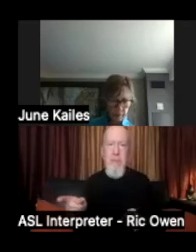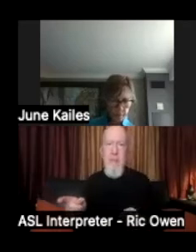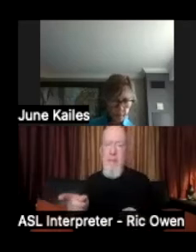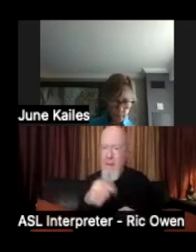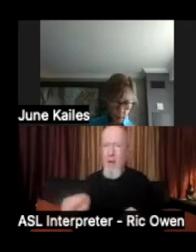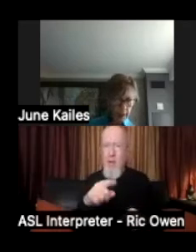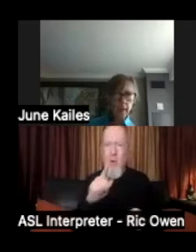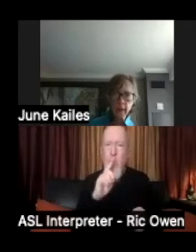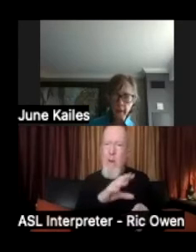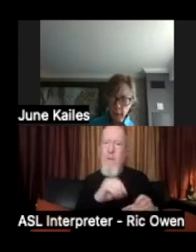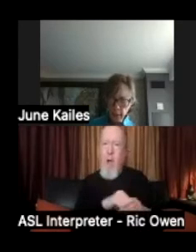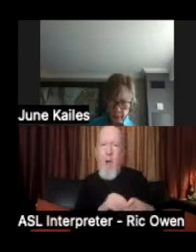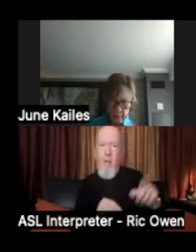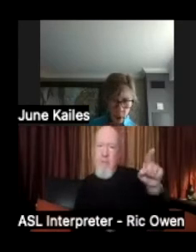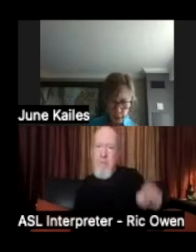in